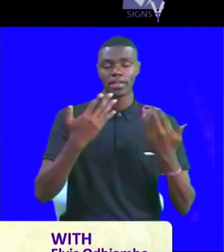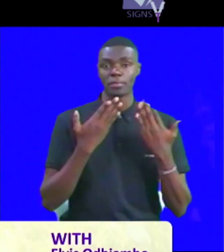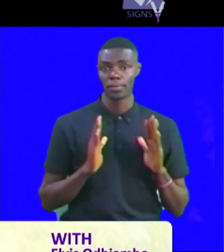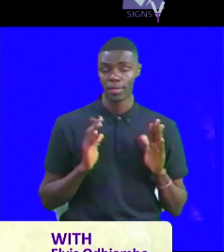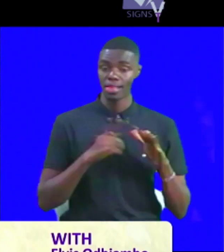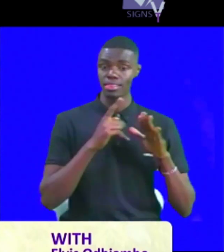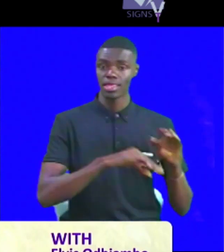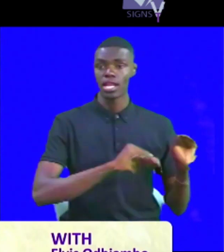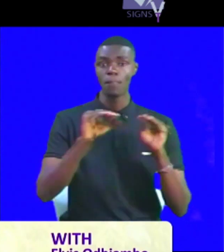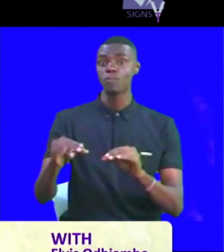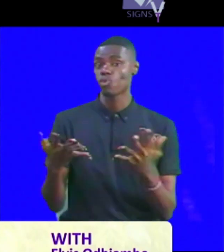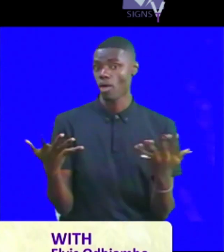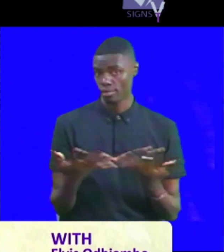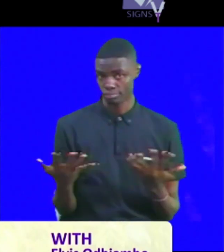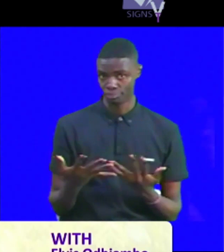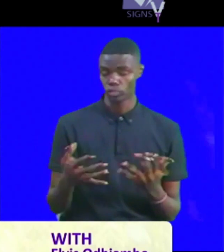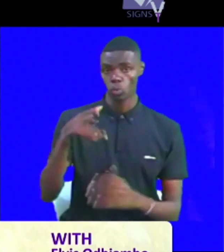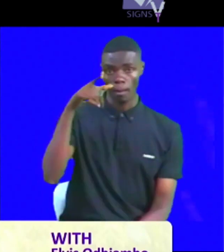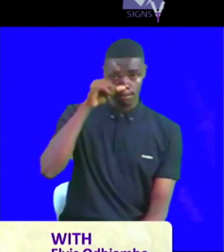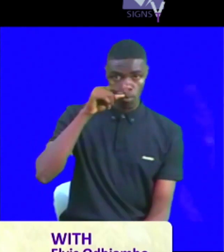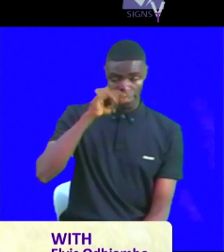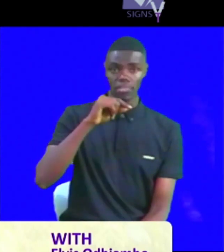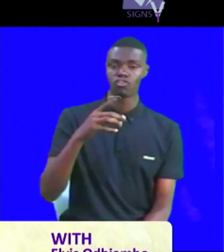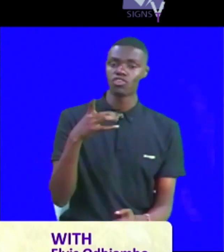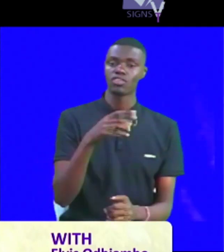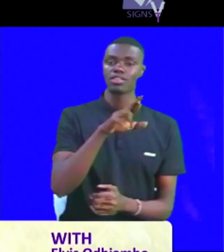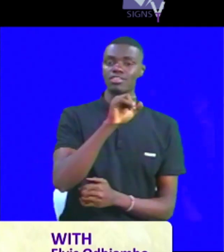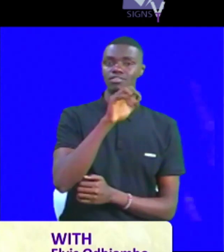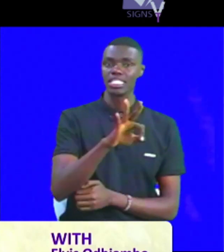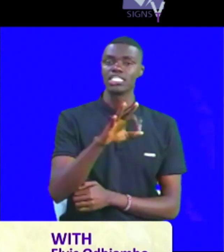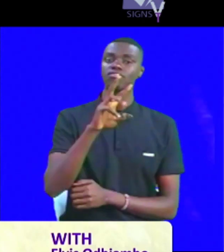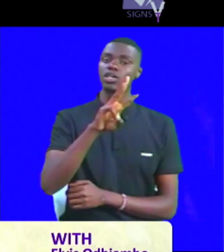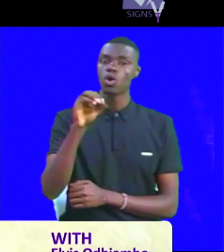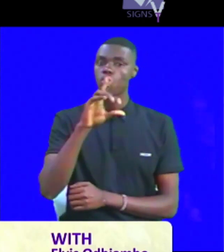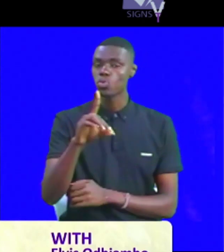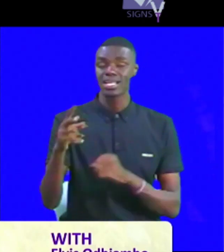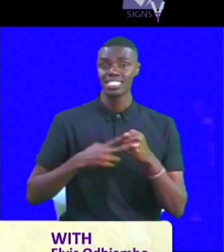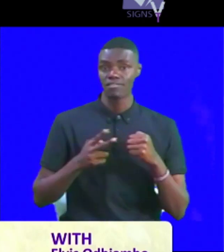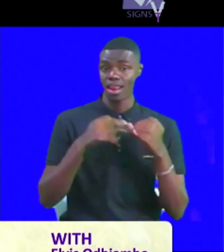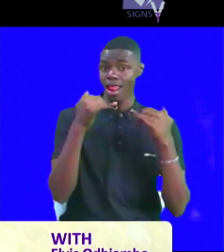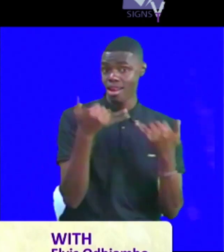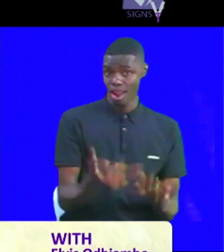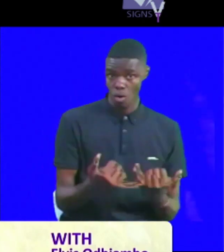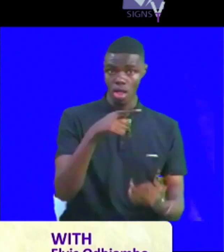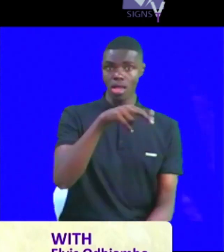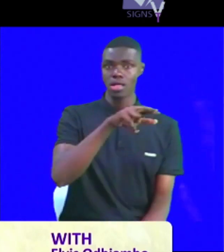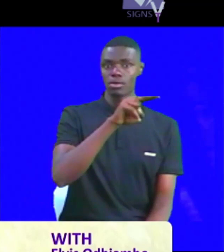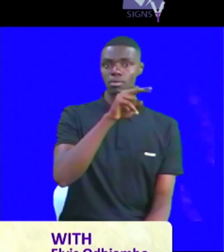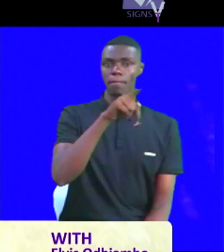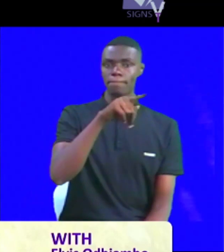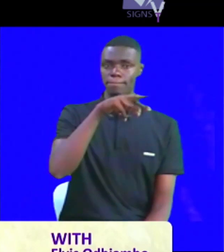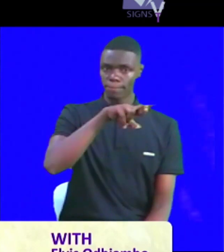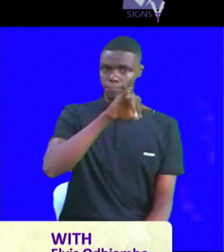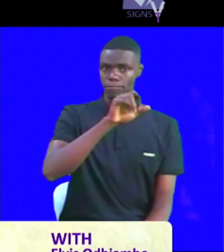Then it moved to Mombasa for the Driftwood Sevens, and right now we are at the Prince